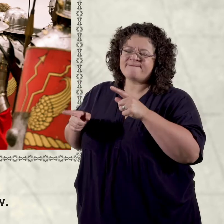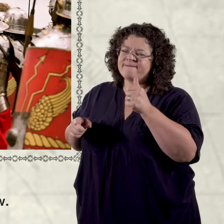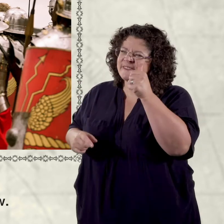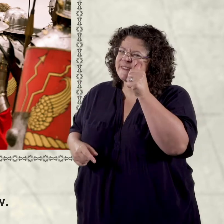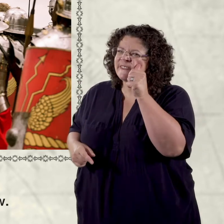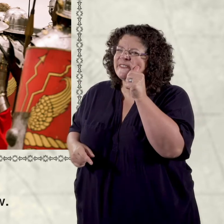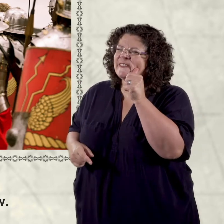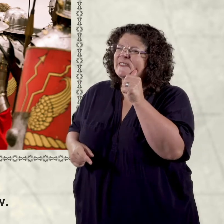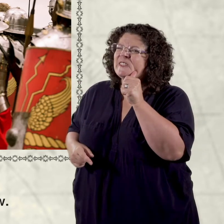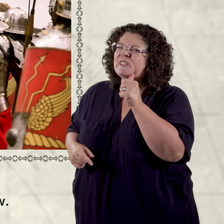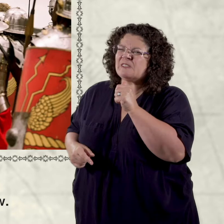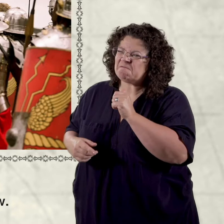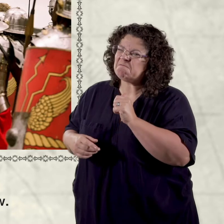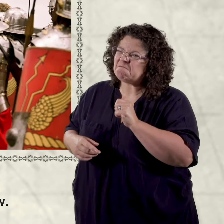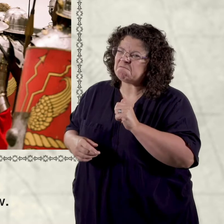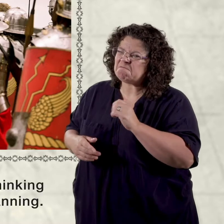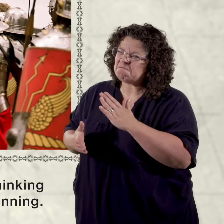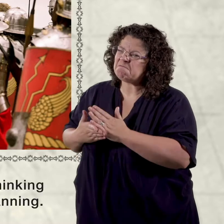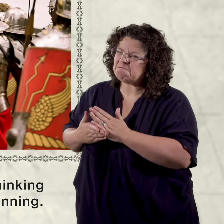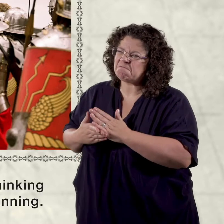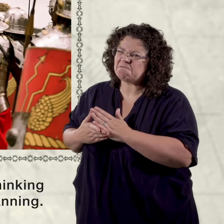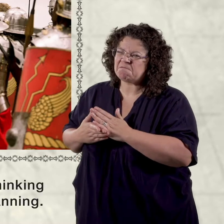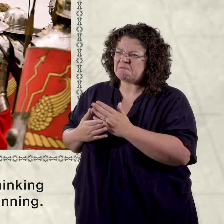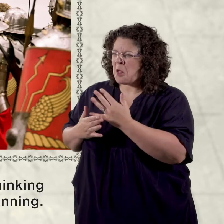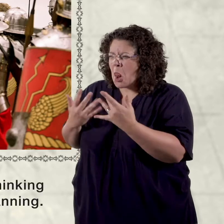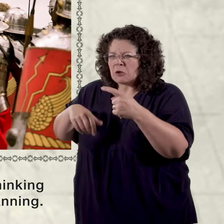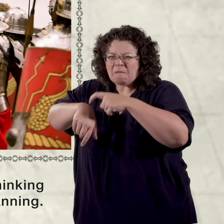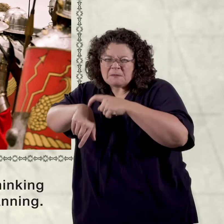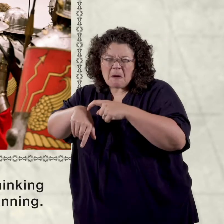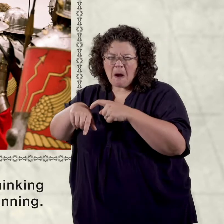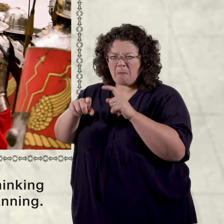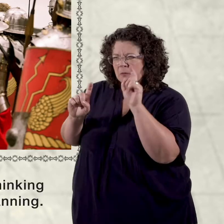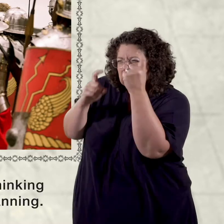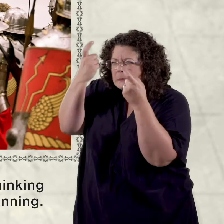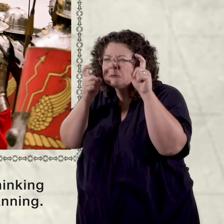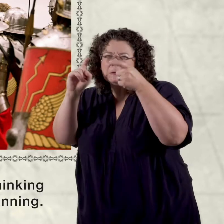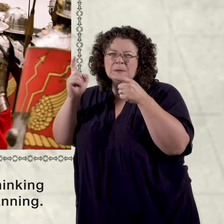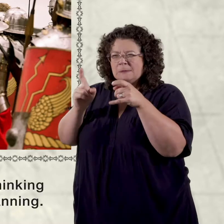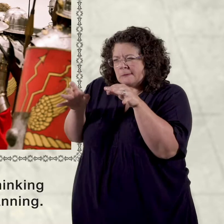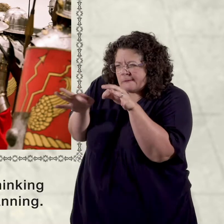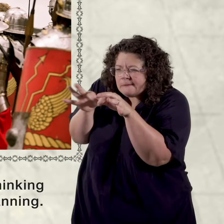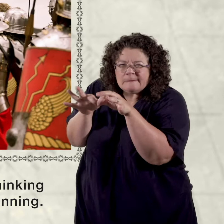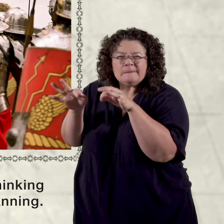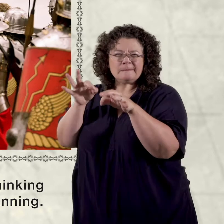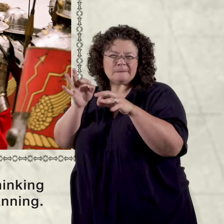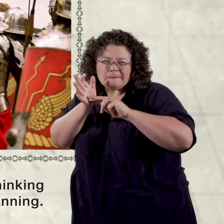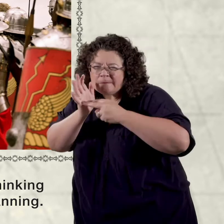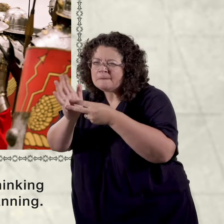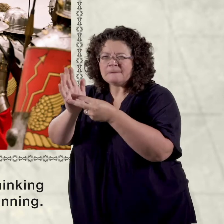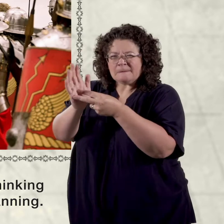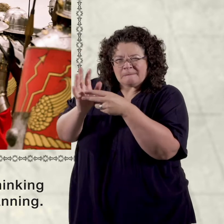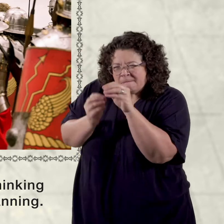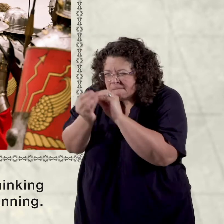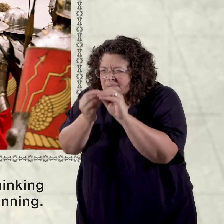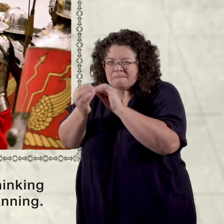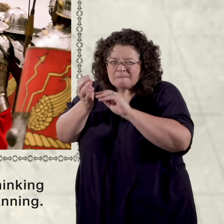They were a sly bunch, you know. They spend a great amount of time thinking about tactics and conspiring